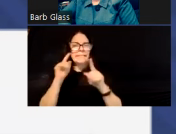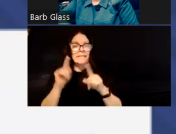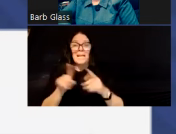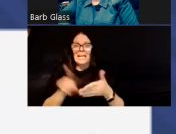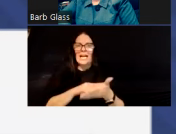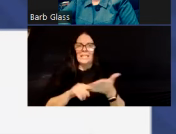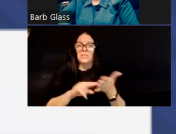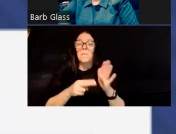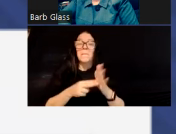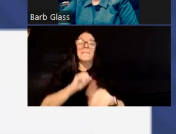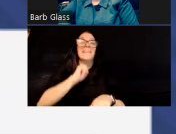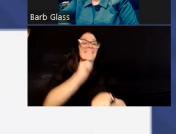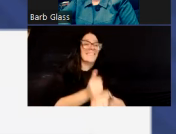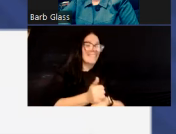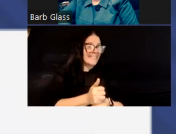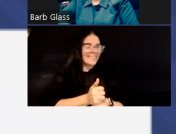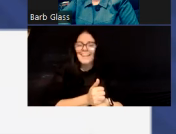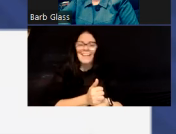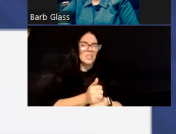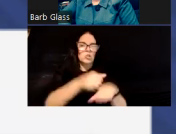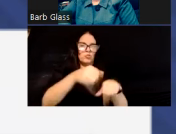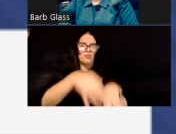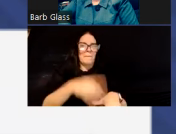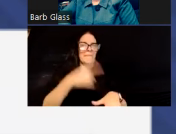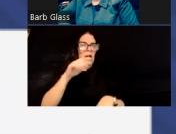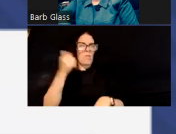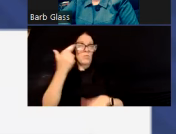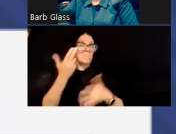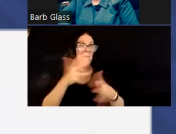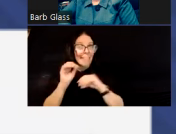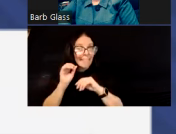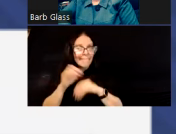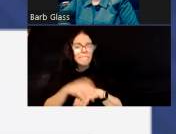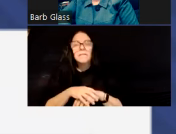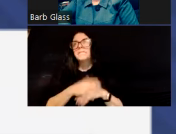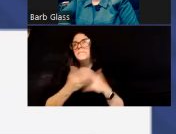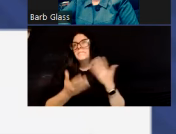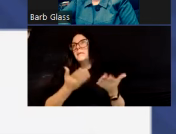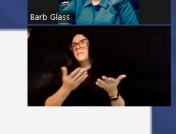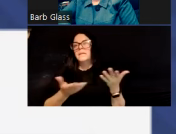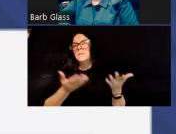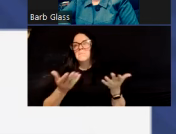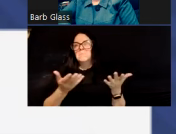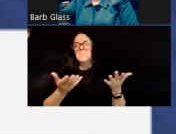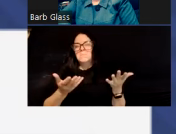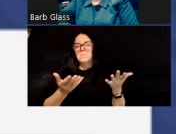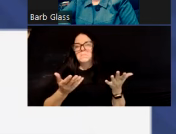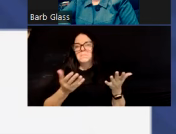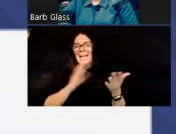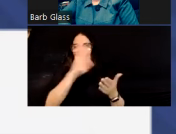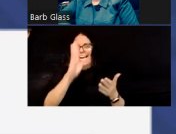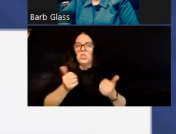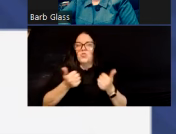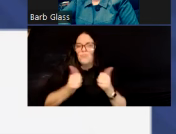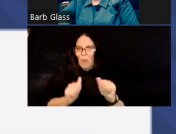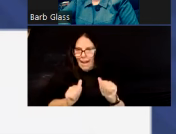you would cancel it for other reasons. They might leave, they might, and not ever try to do it. They